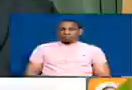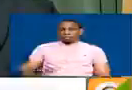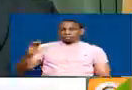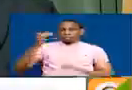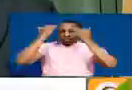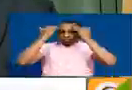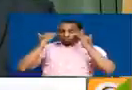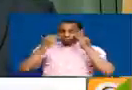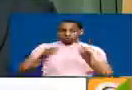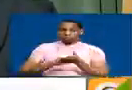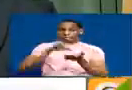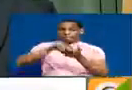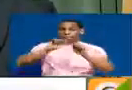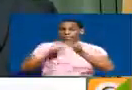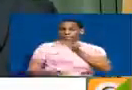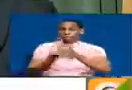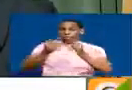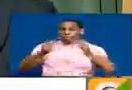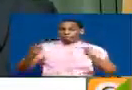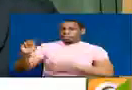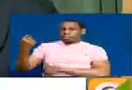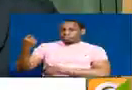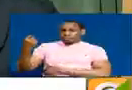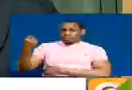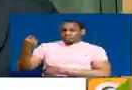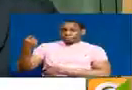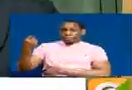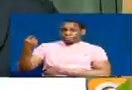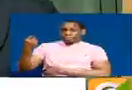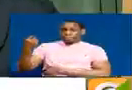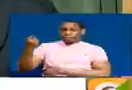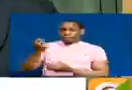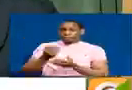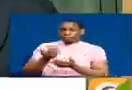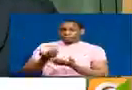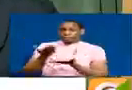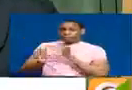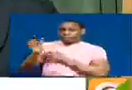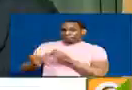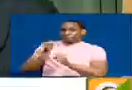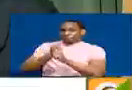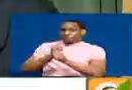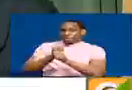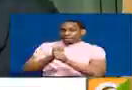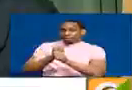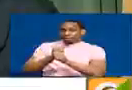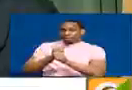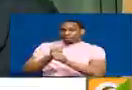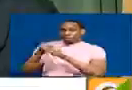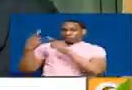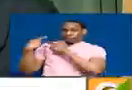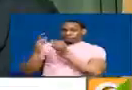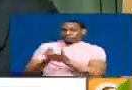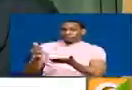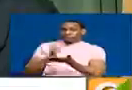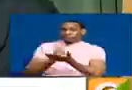Civil court proceedings can be instituted against the President or a person performing in the functions of